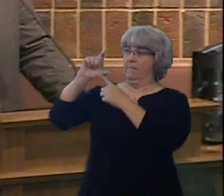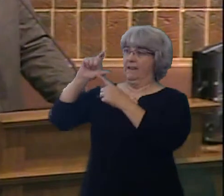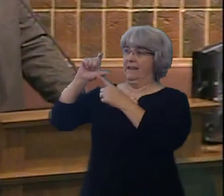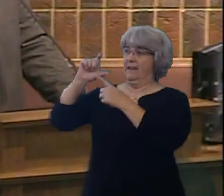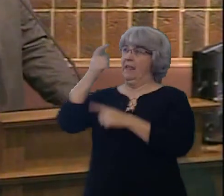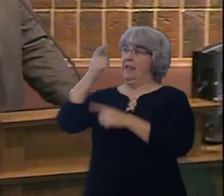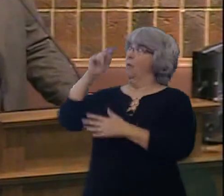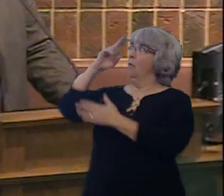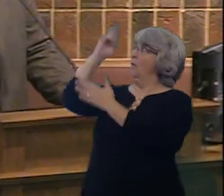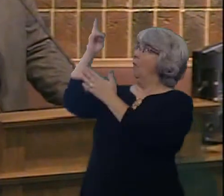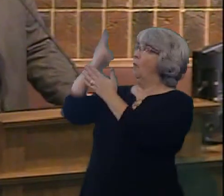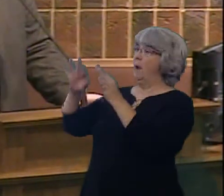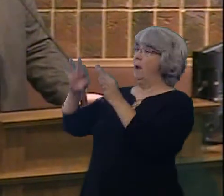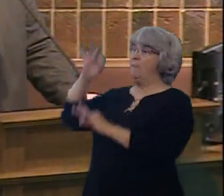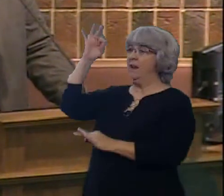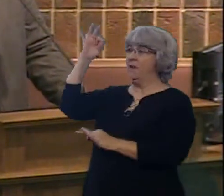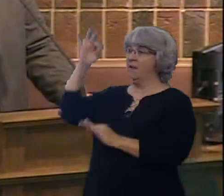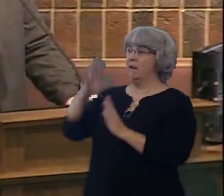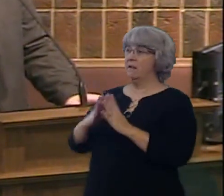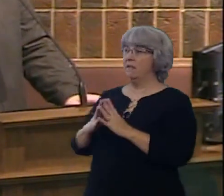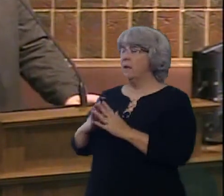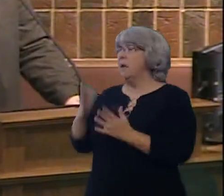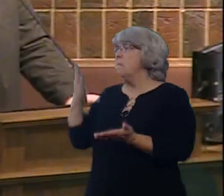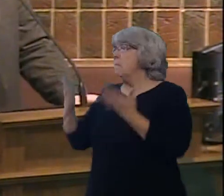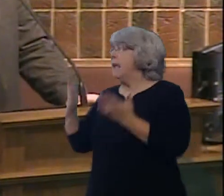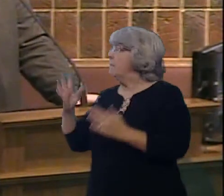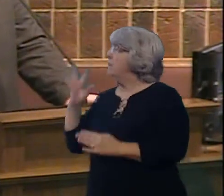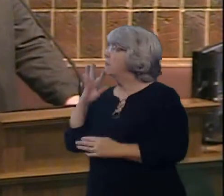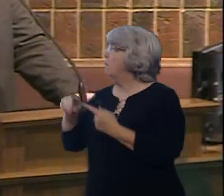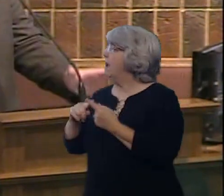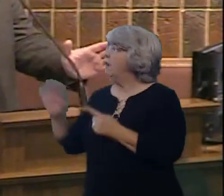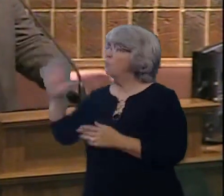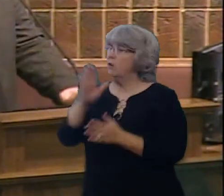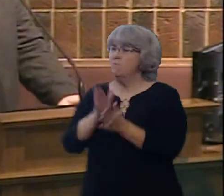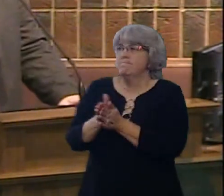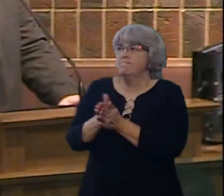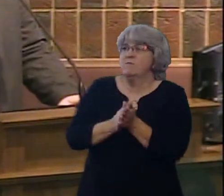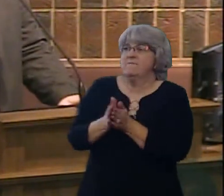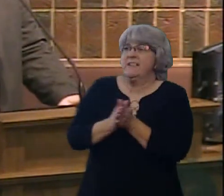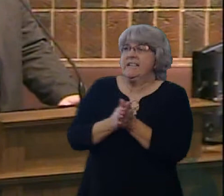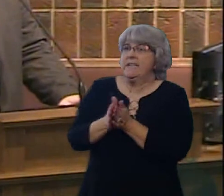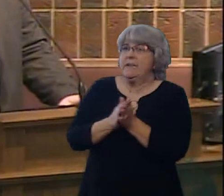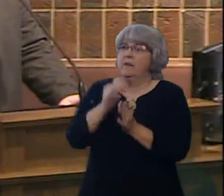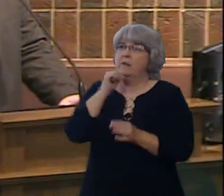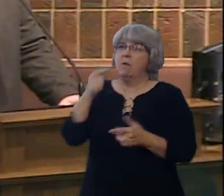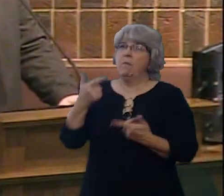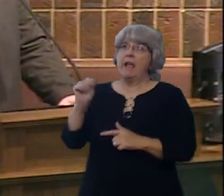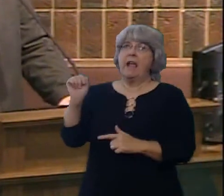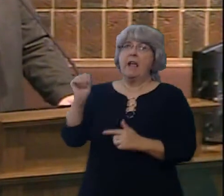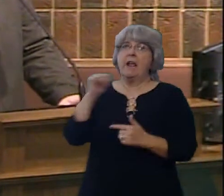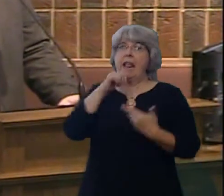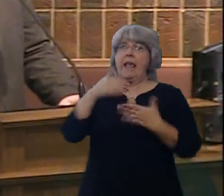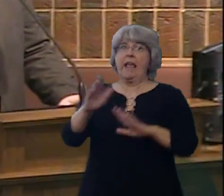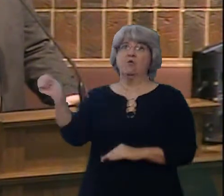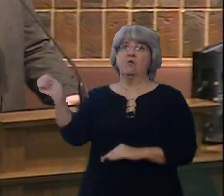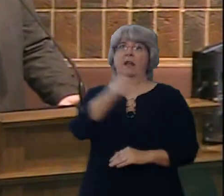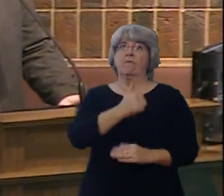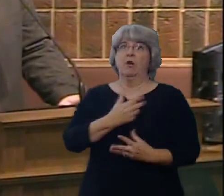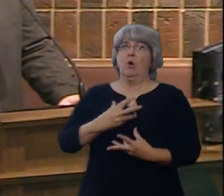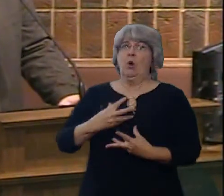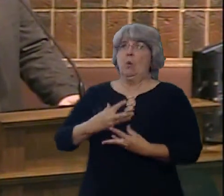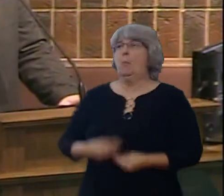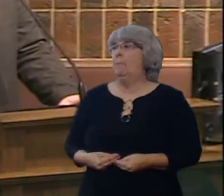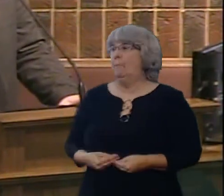Don't let your fire go out. Stay motivated. Perhaps that is what was being talked about. And it would not be wrong